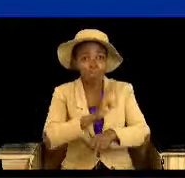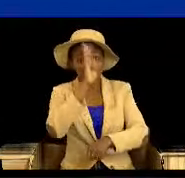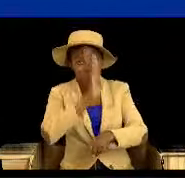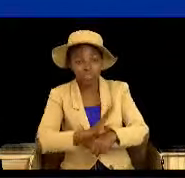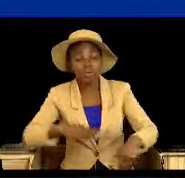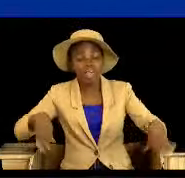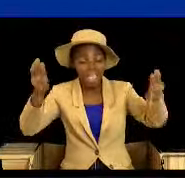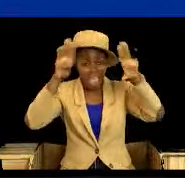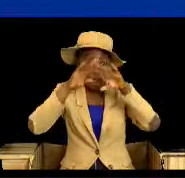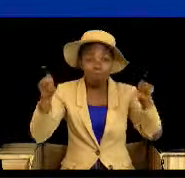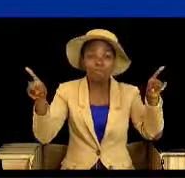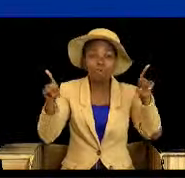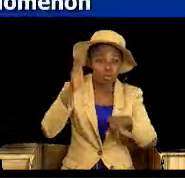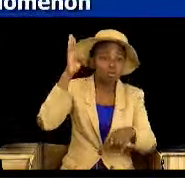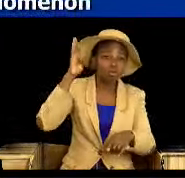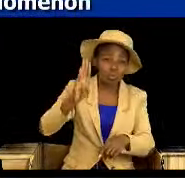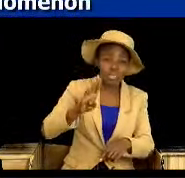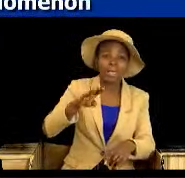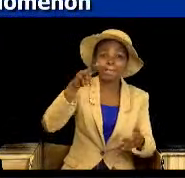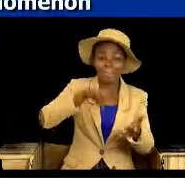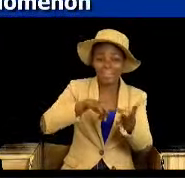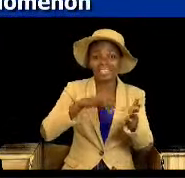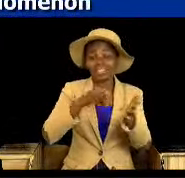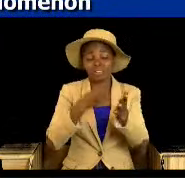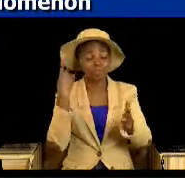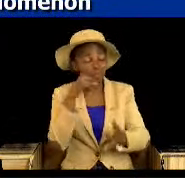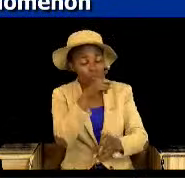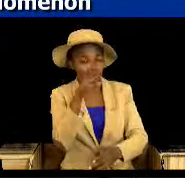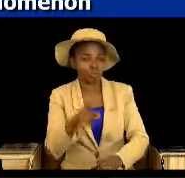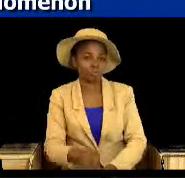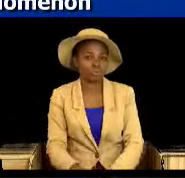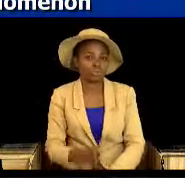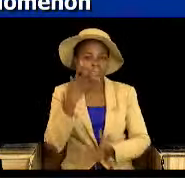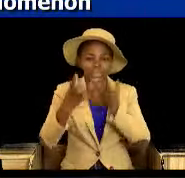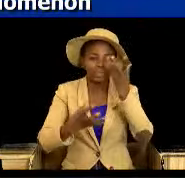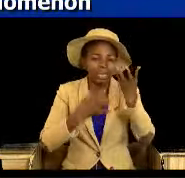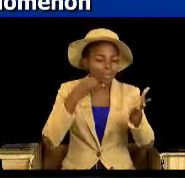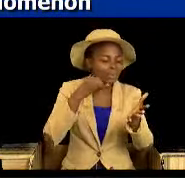business can you shout this louder than anyone around